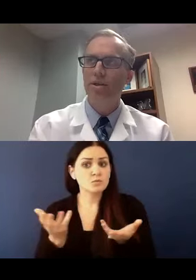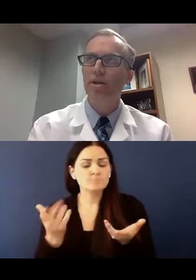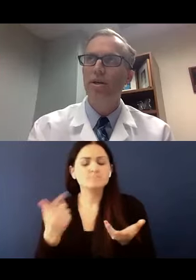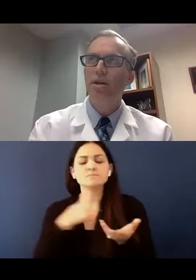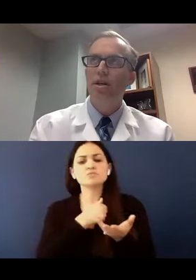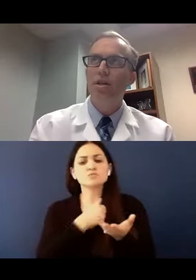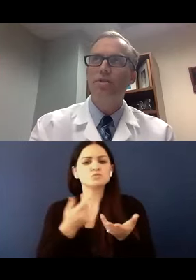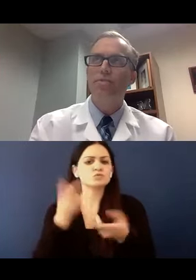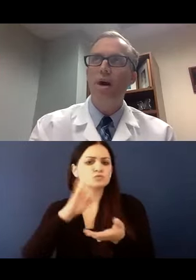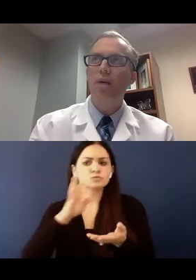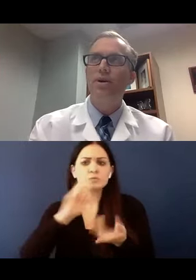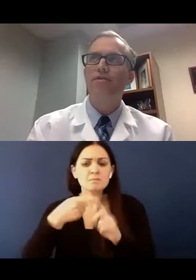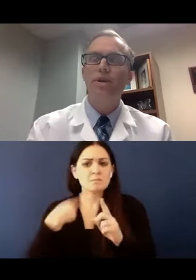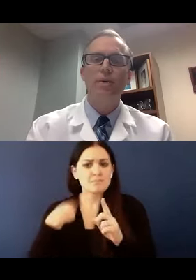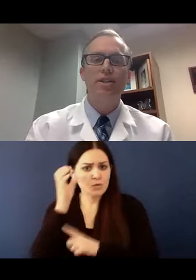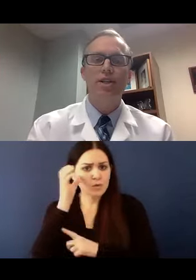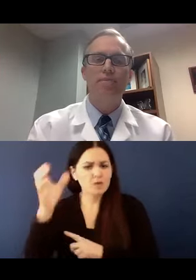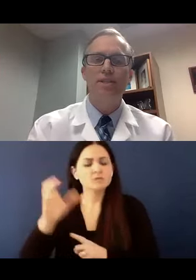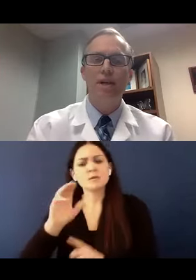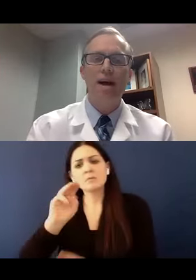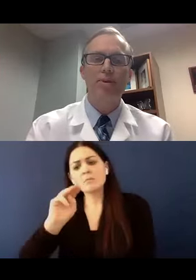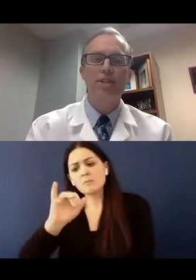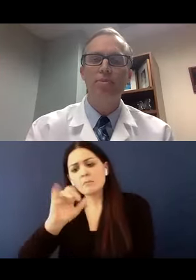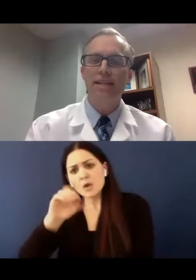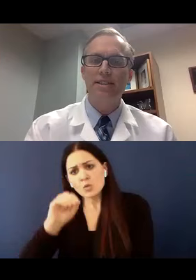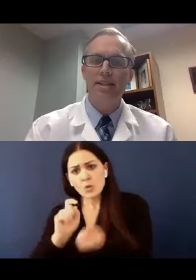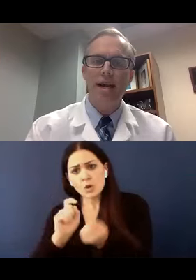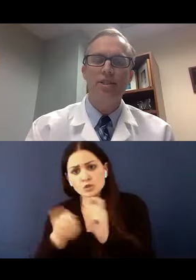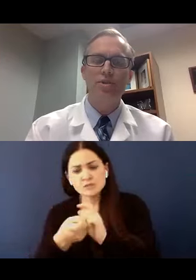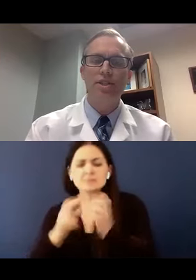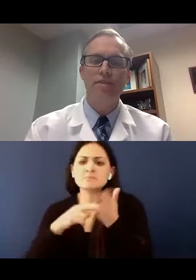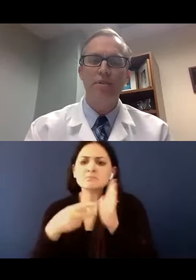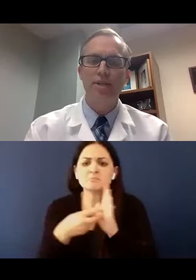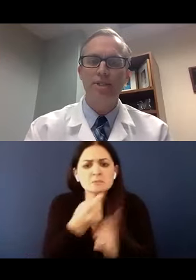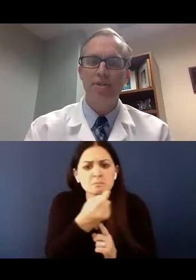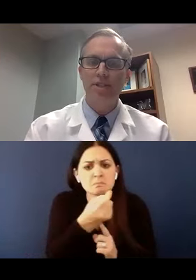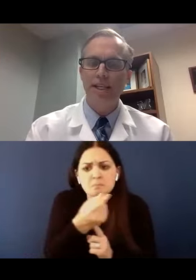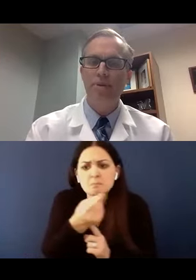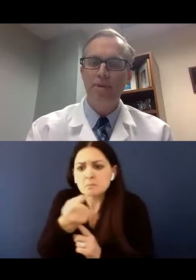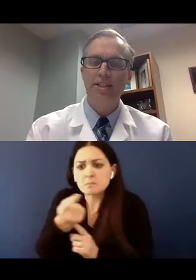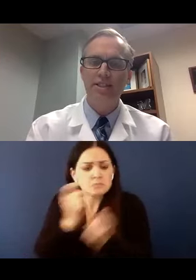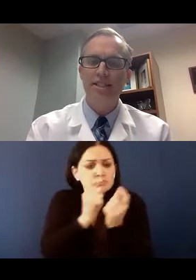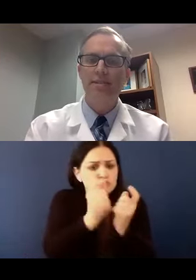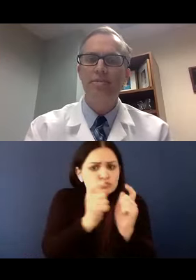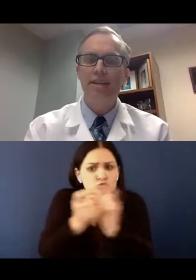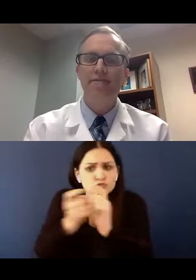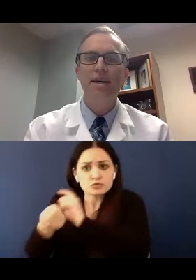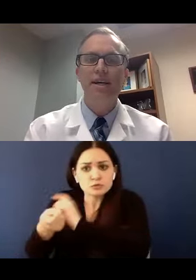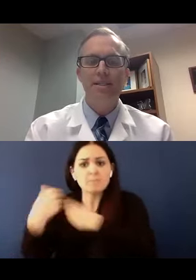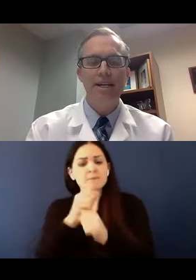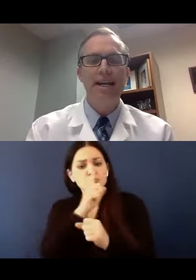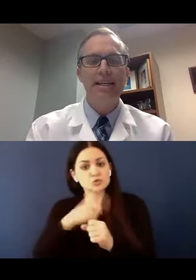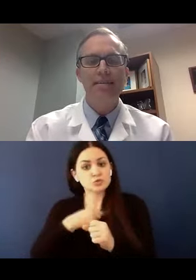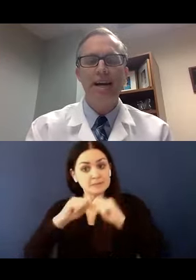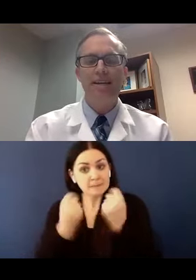approach. Small but frequent adjustments in our operational plans that allow us to achieve our principles, to keep our patients and teams safe,